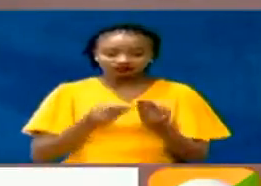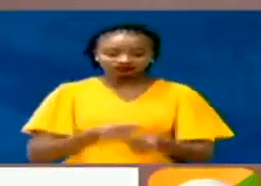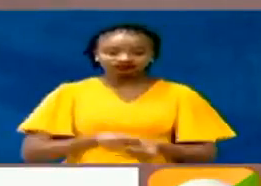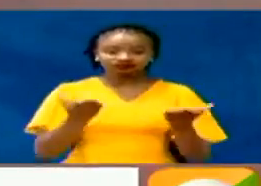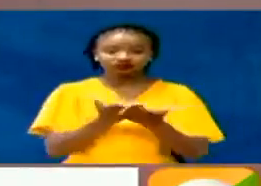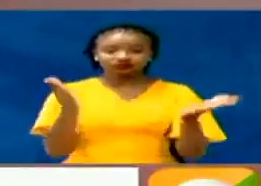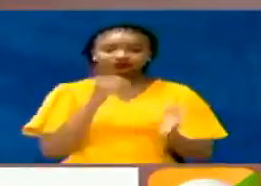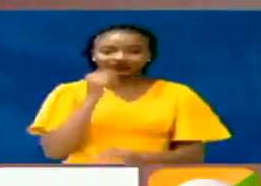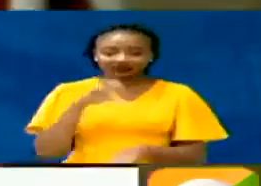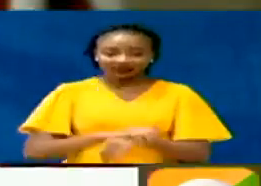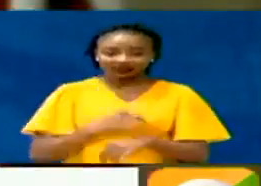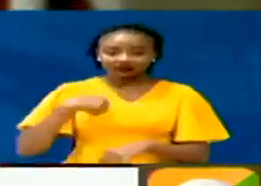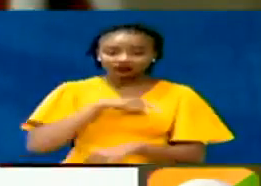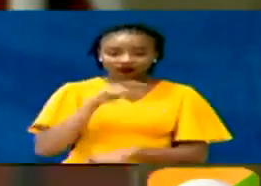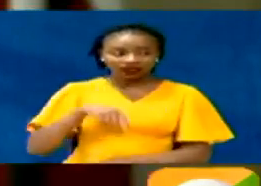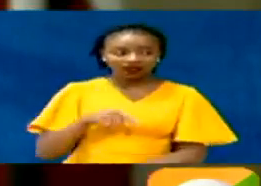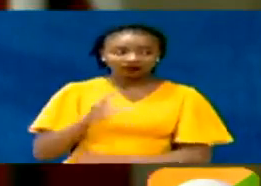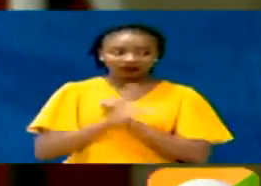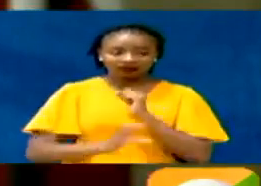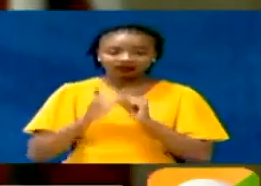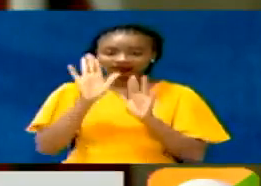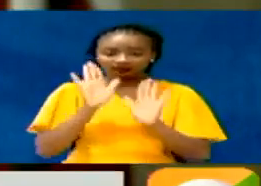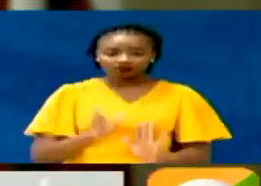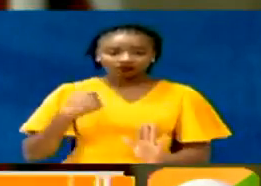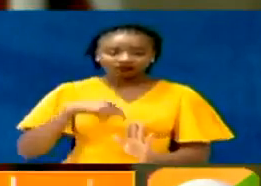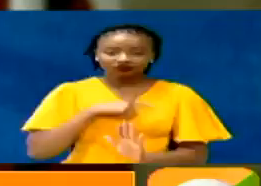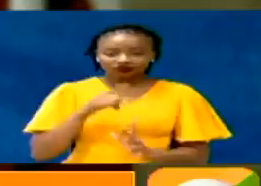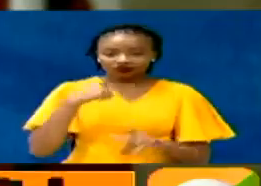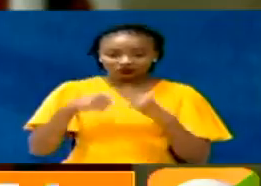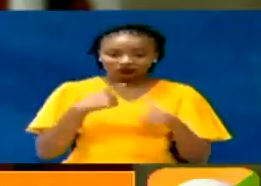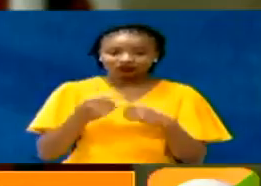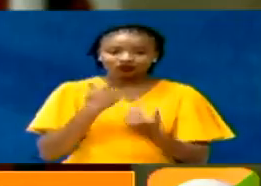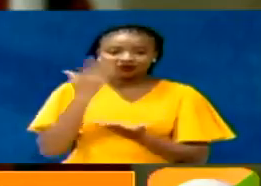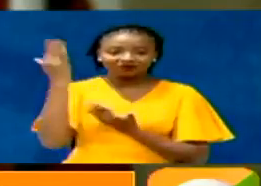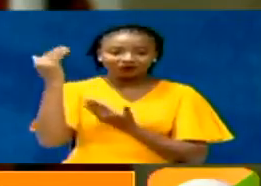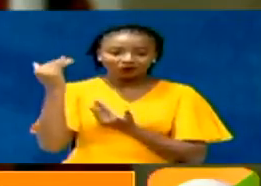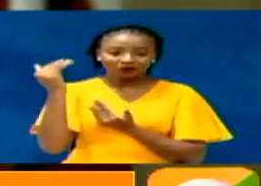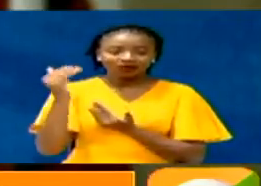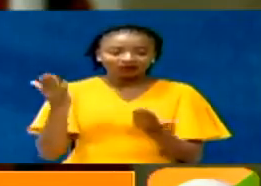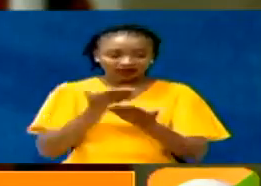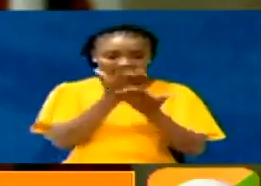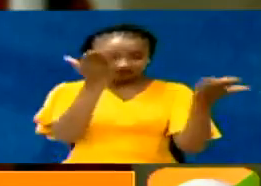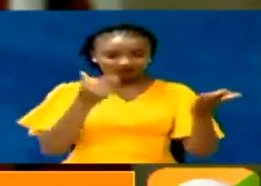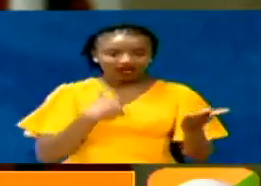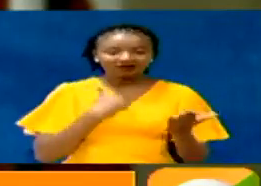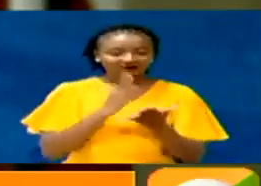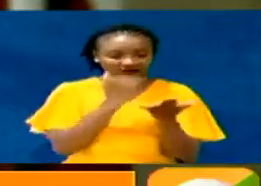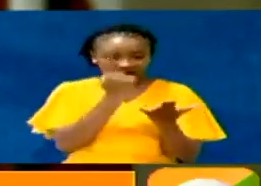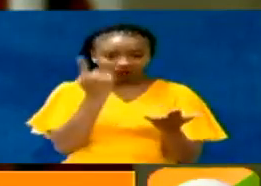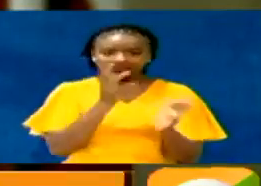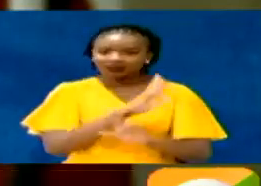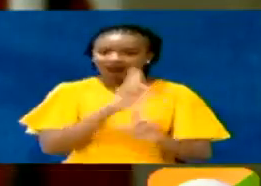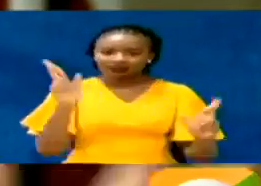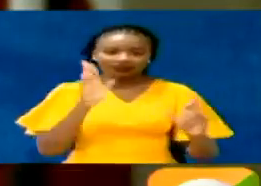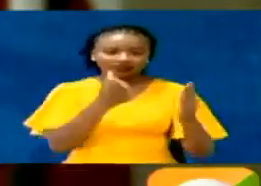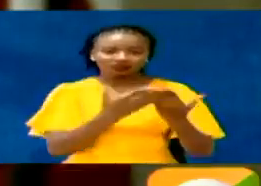continent, we must stop believing that there is anybody out there who is a good Samaritan, a biblical Samaritan, who is just